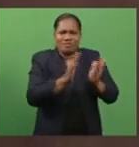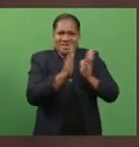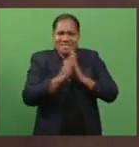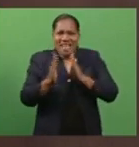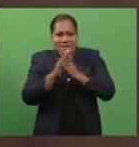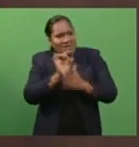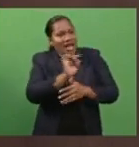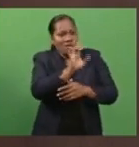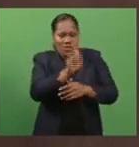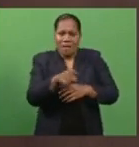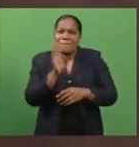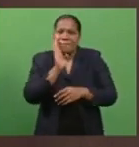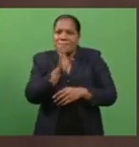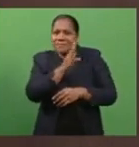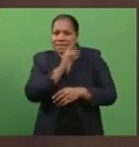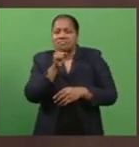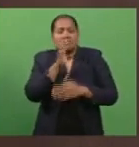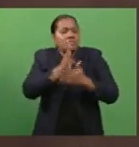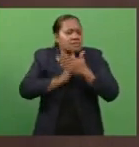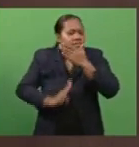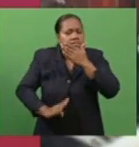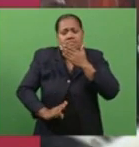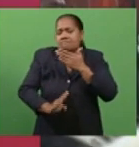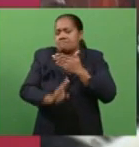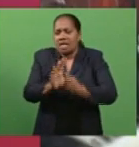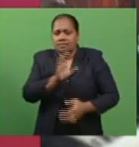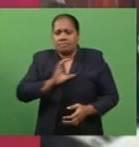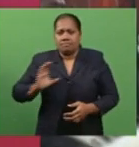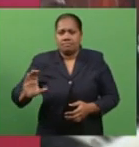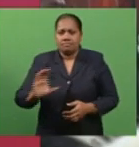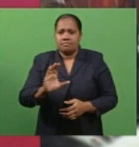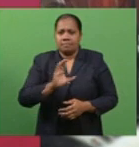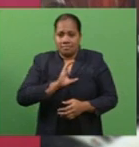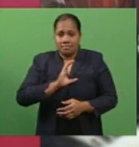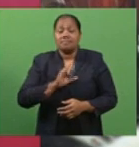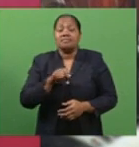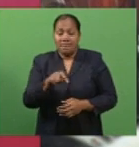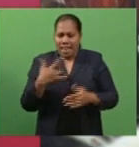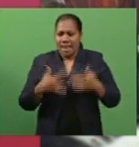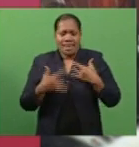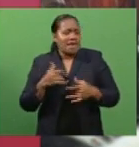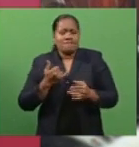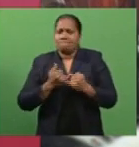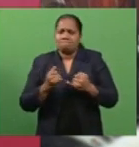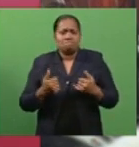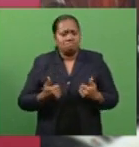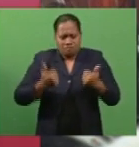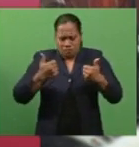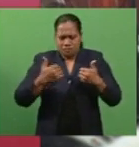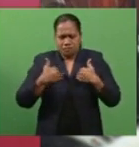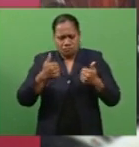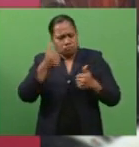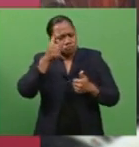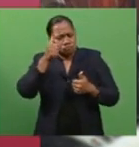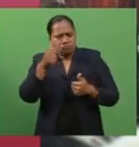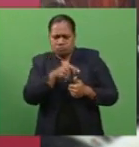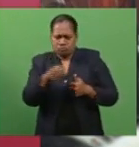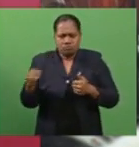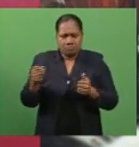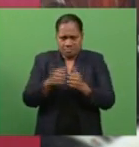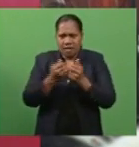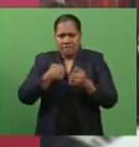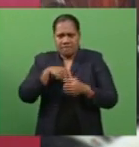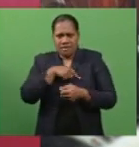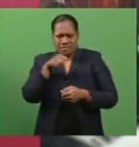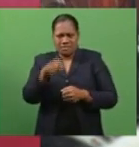man, a very humble citizen. His life is very well known to many of us. Being a former Prime